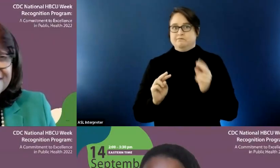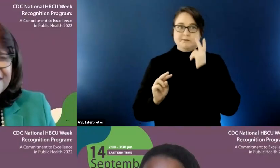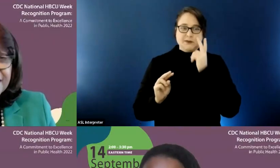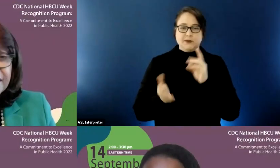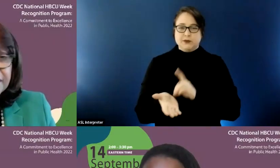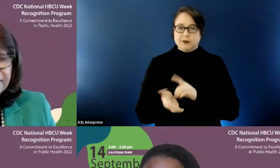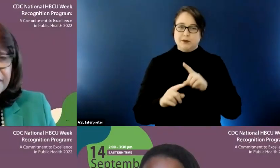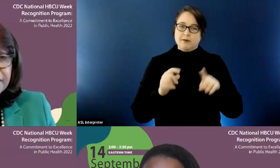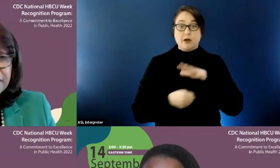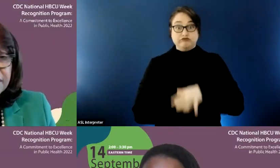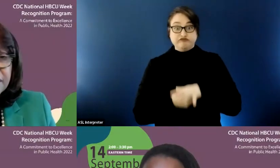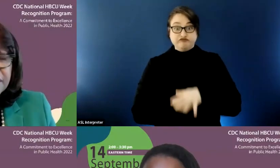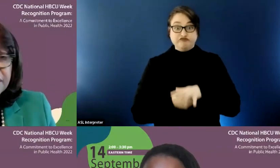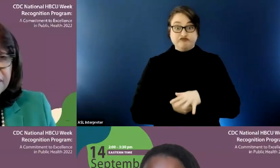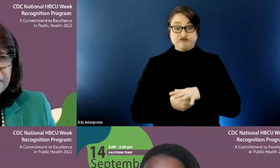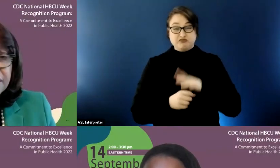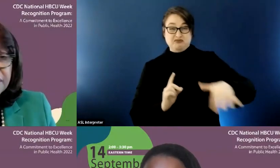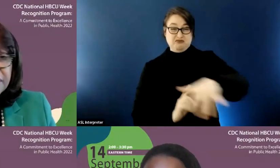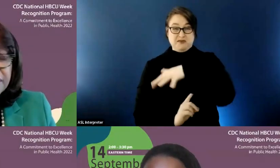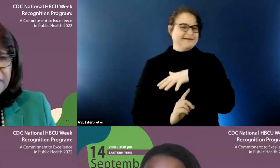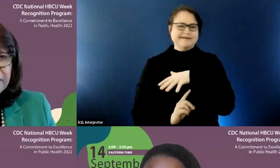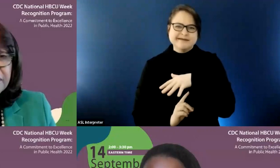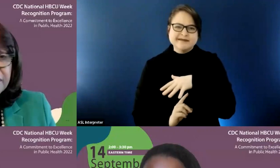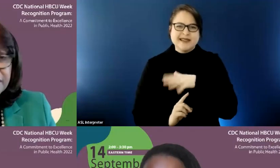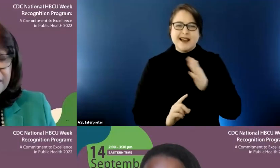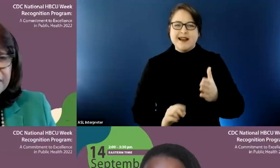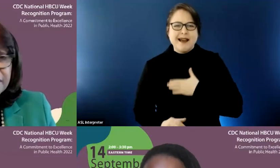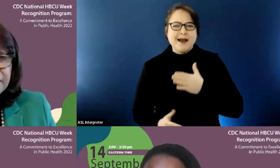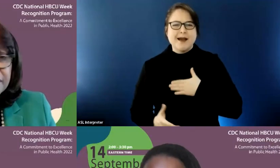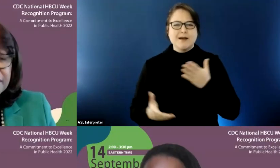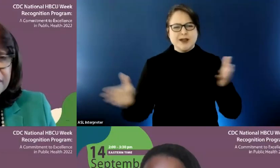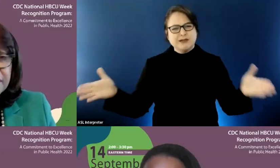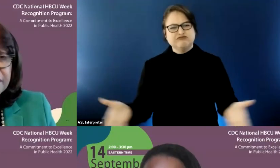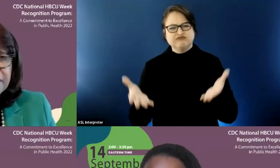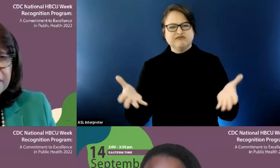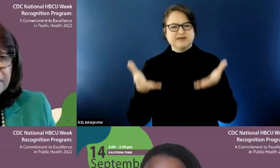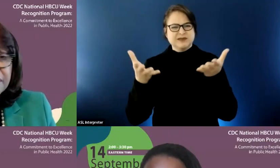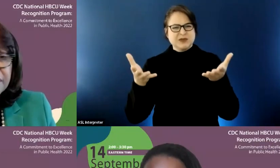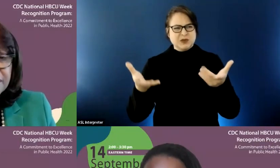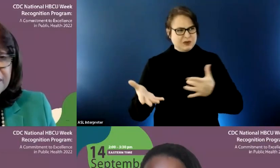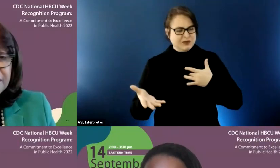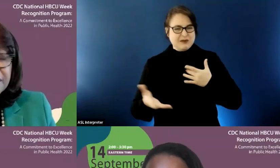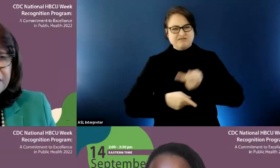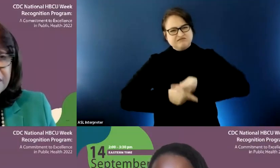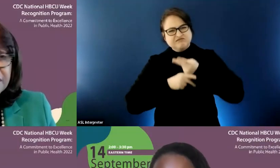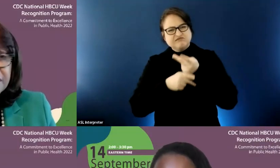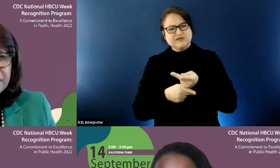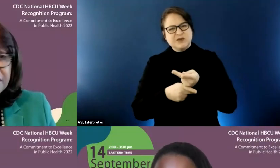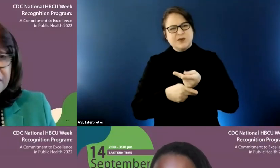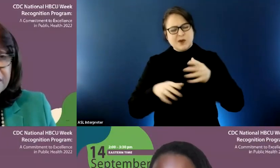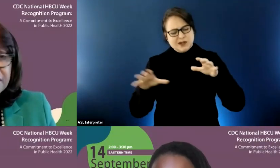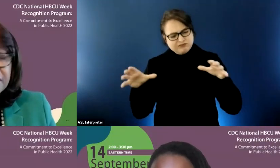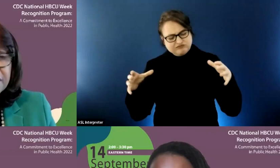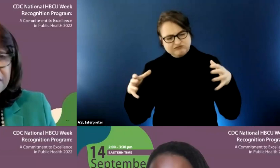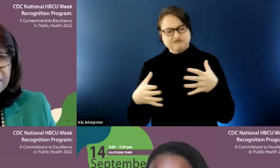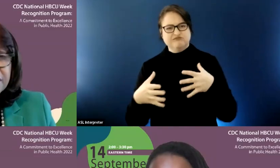environment. Even that environment was a happy, nurturing environment. And you felt cared for and embraced. And that